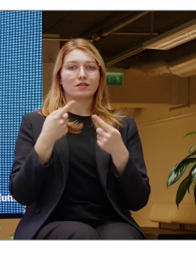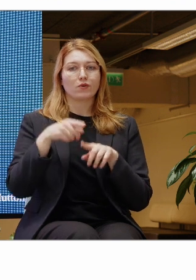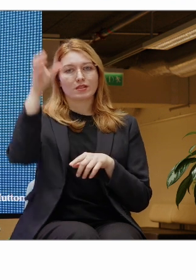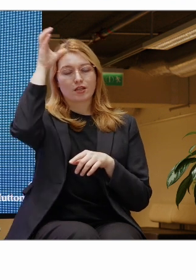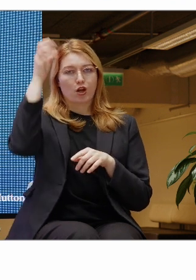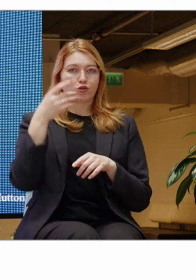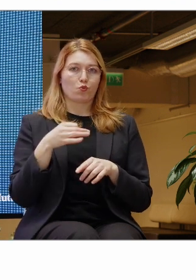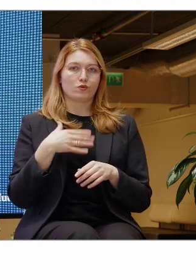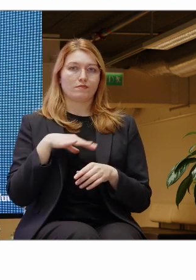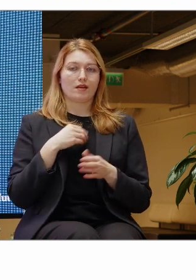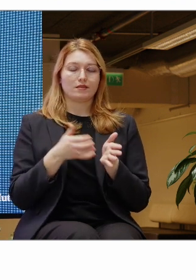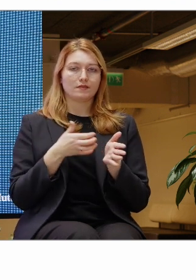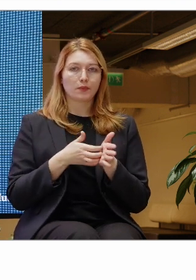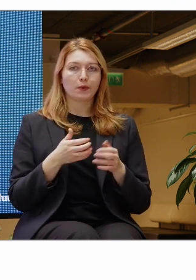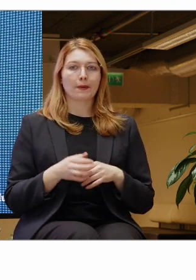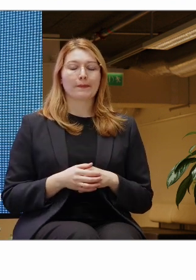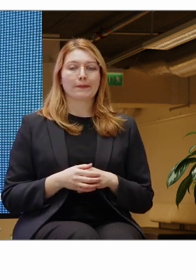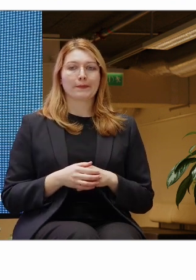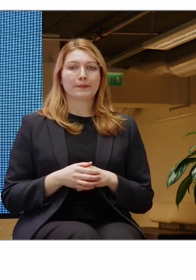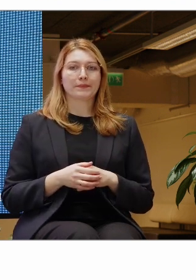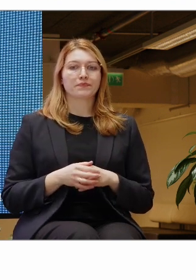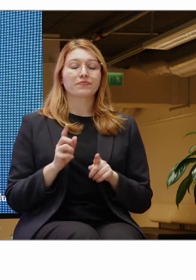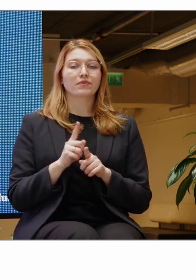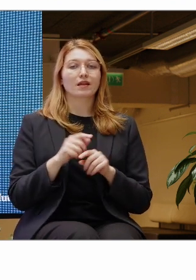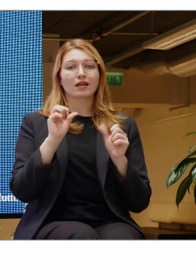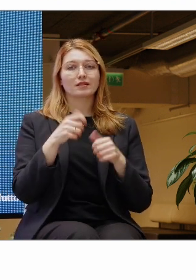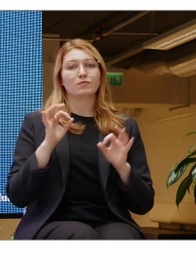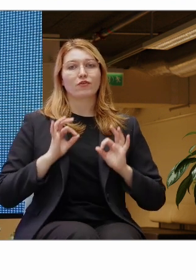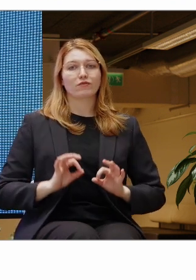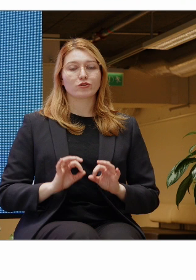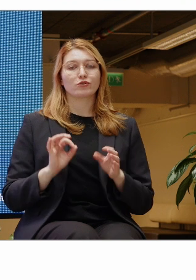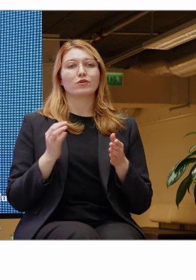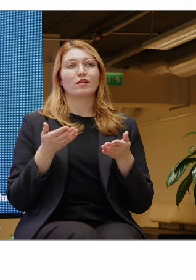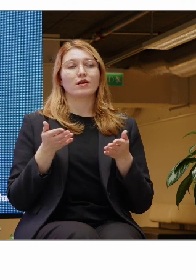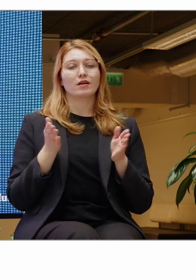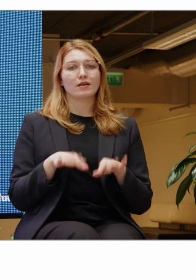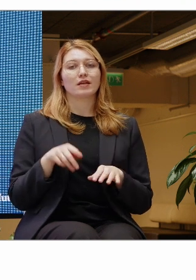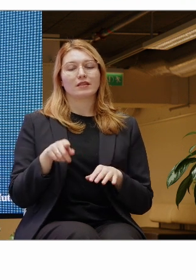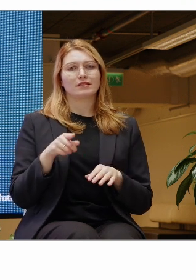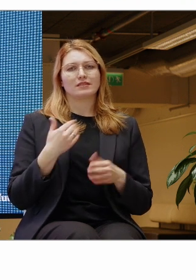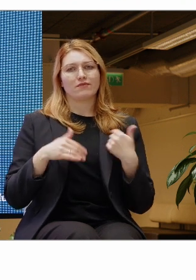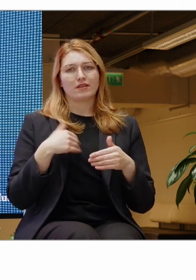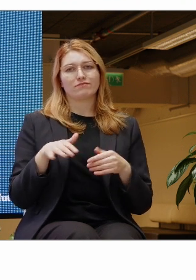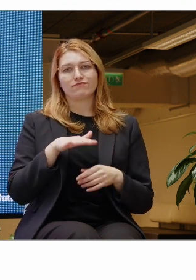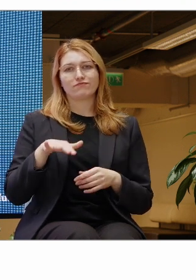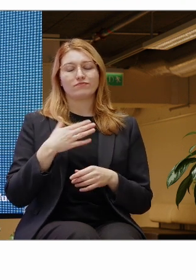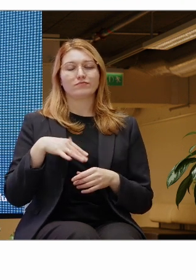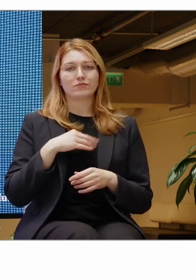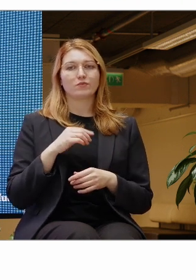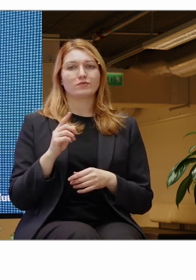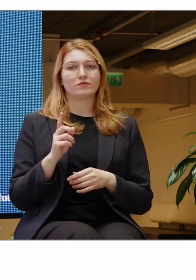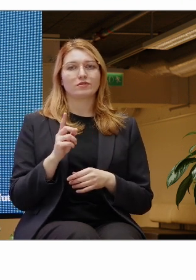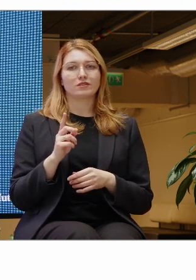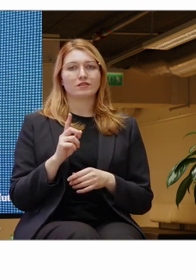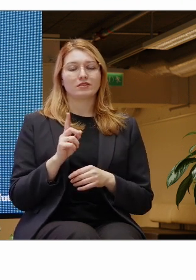use. So as design professionals and stakeholders in the disability space, we have the ability at